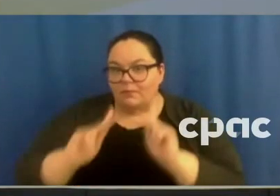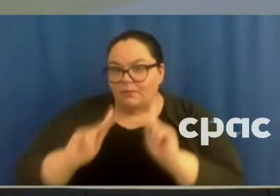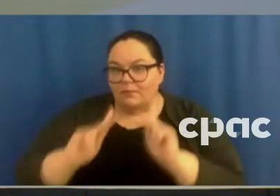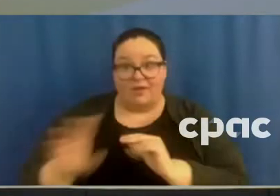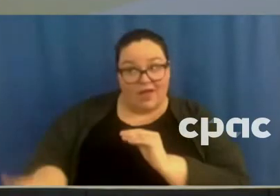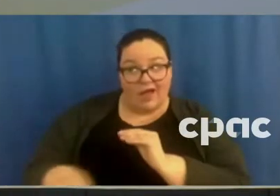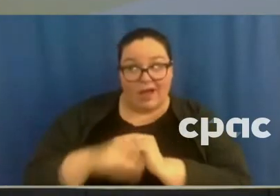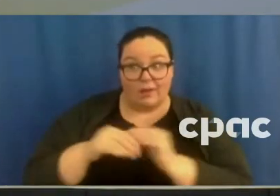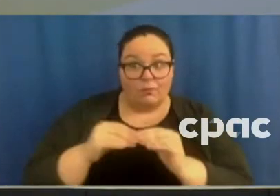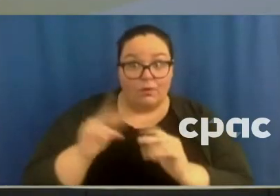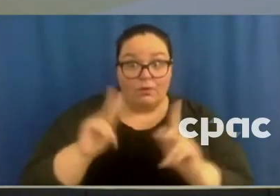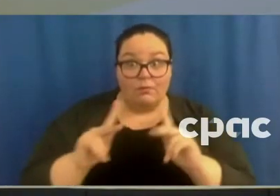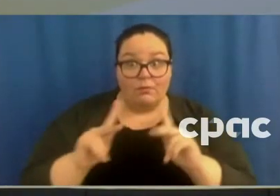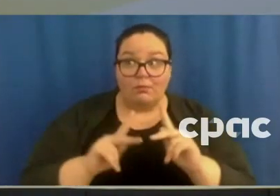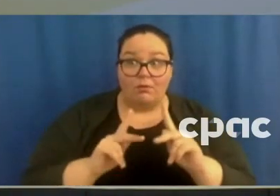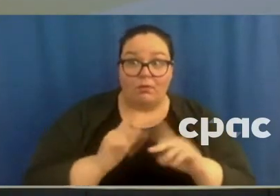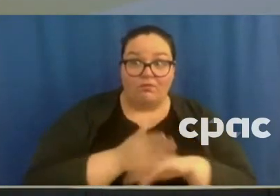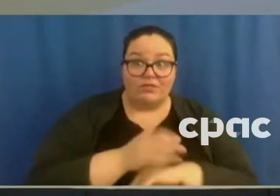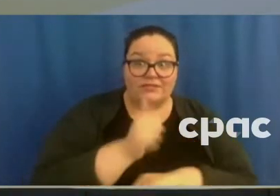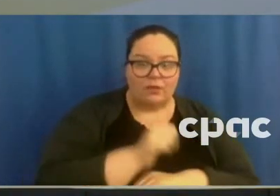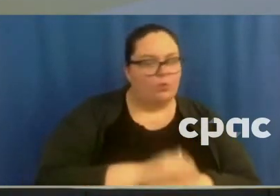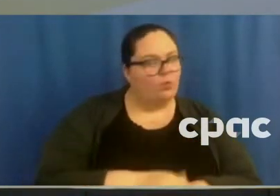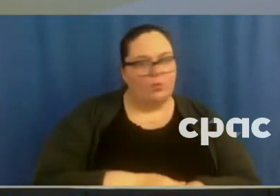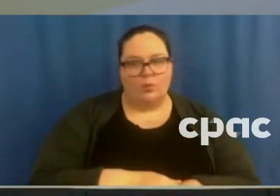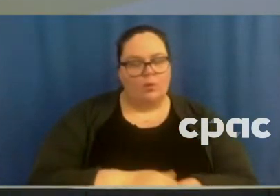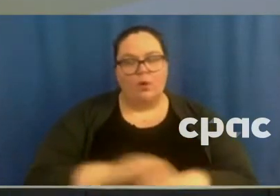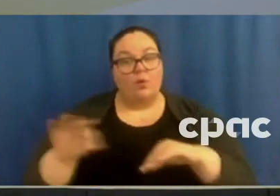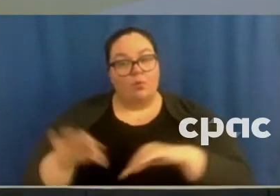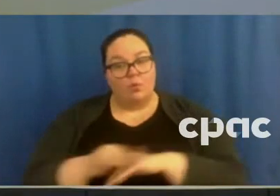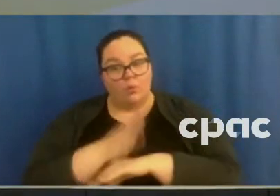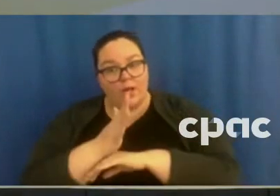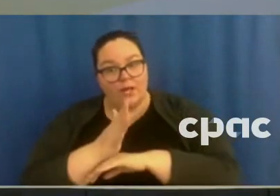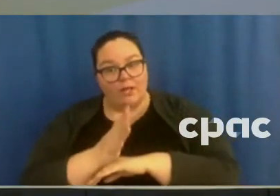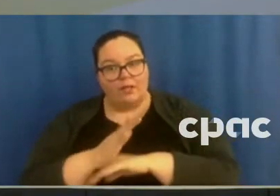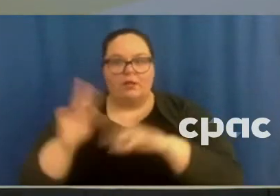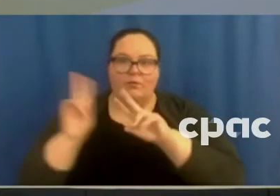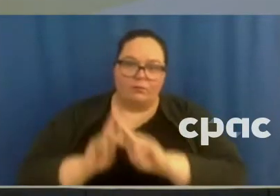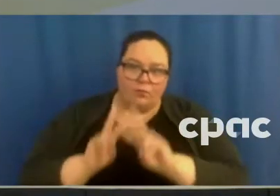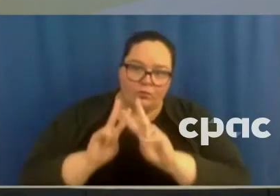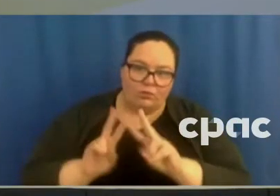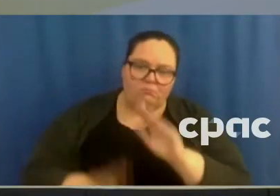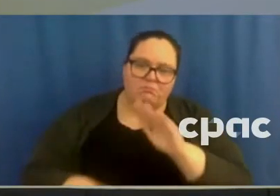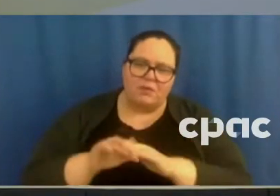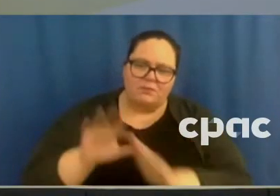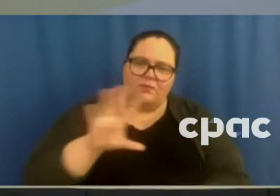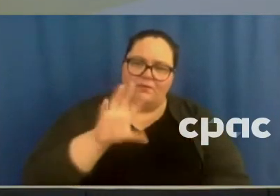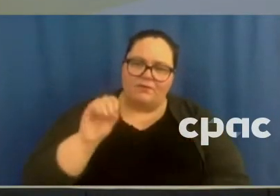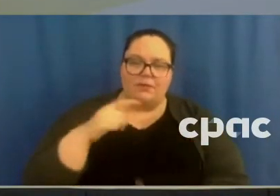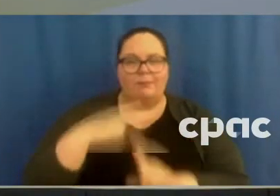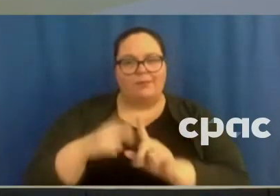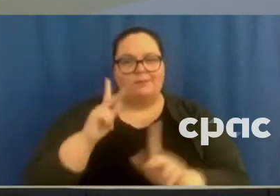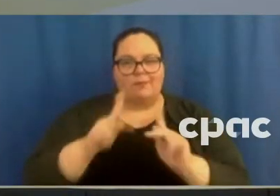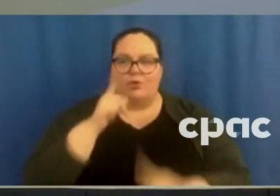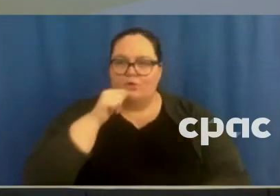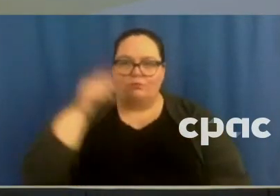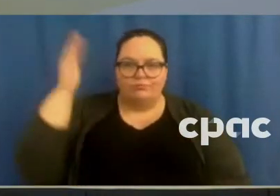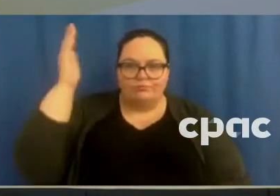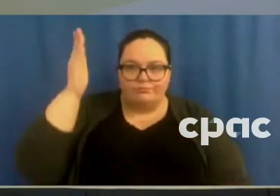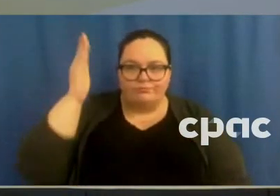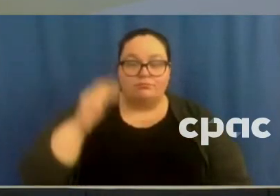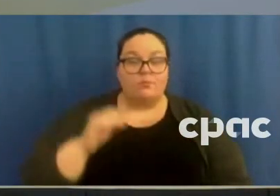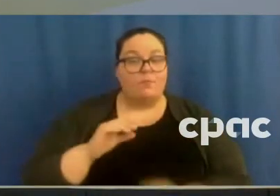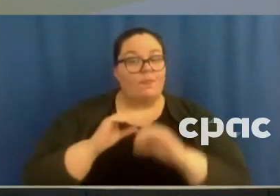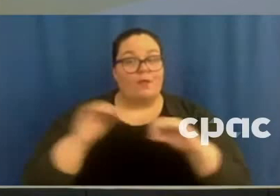permitted. Weddings and funerals will continue to be up to 50 people plus officiants, and no wedding or funeral receptions